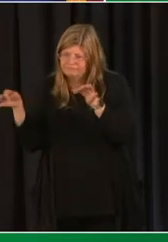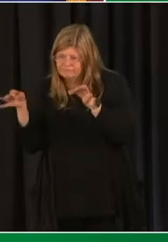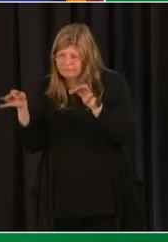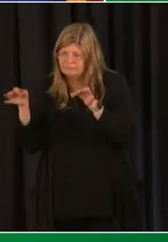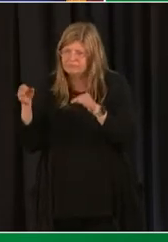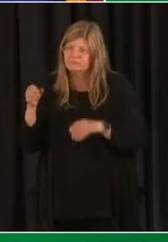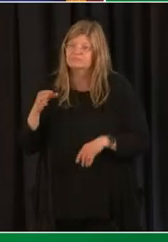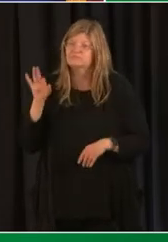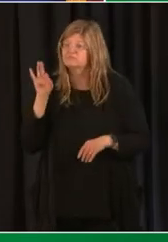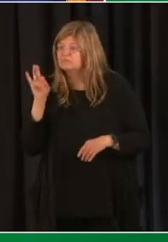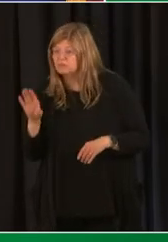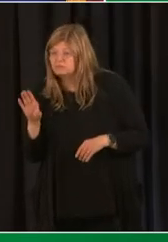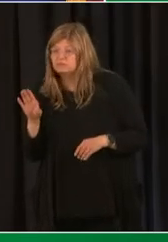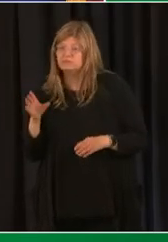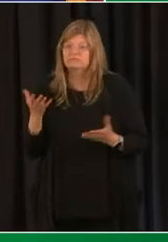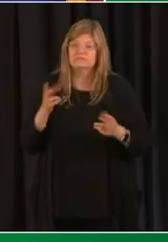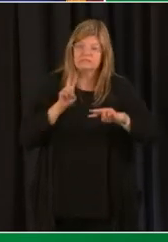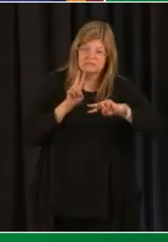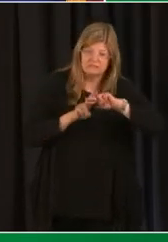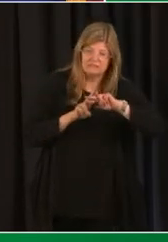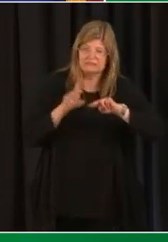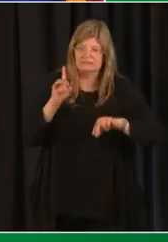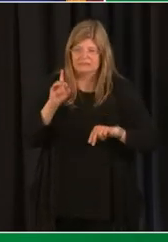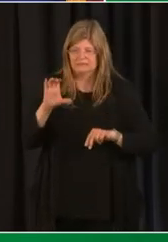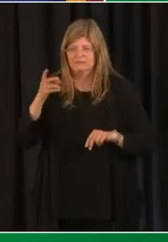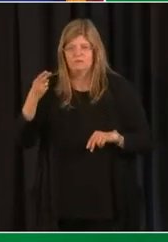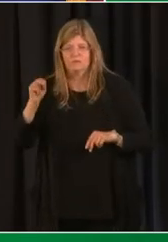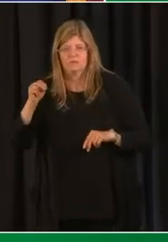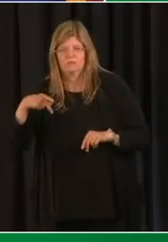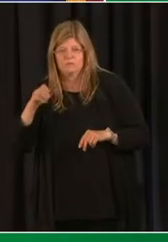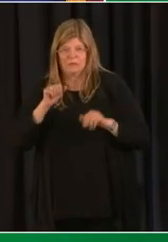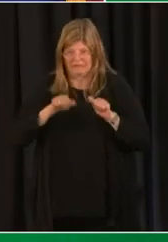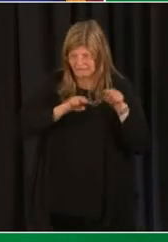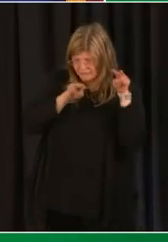the chat on Facebook. Use the hashtag DCHope. That